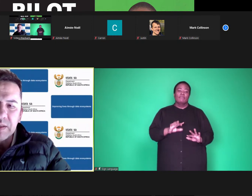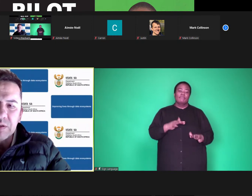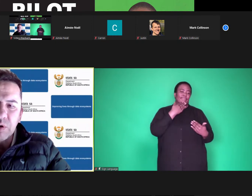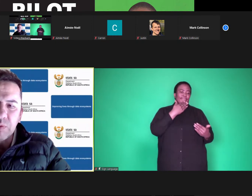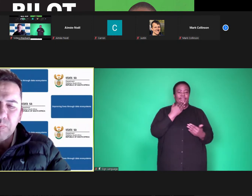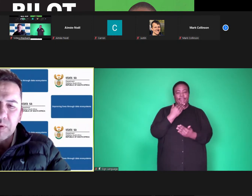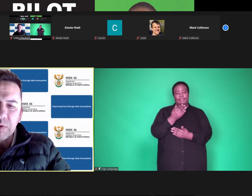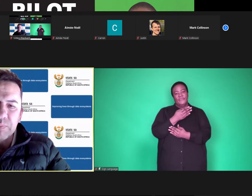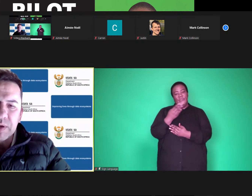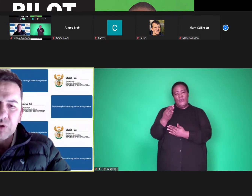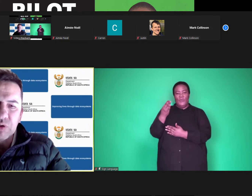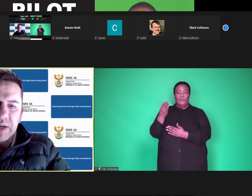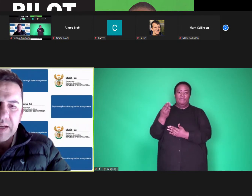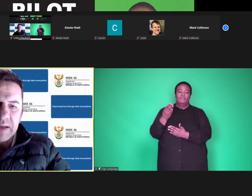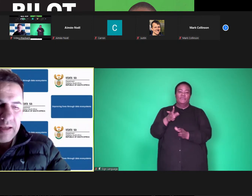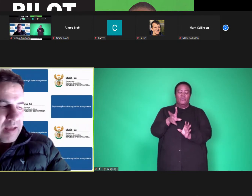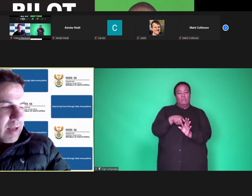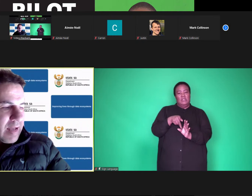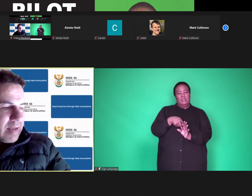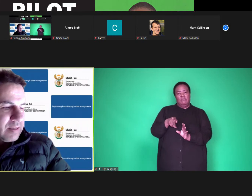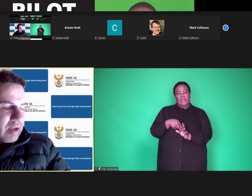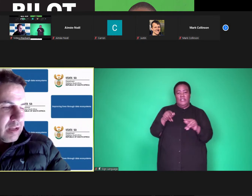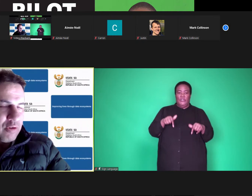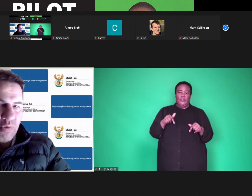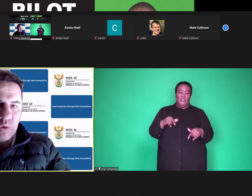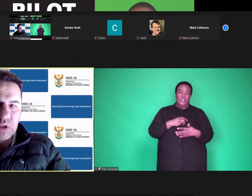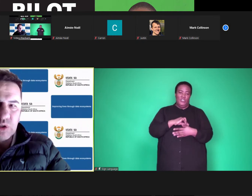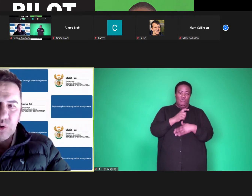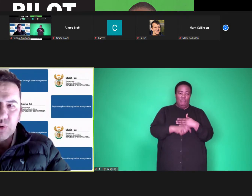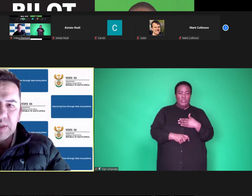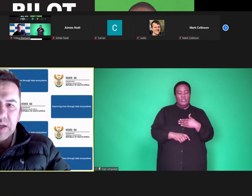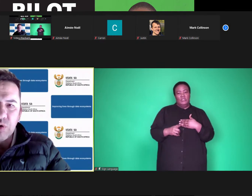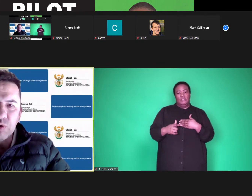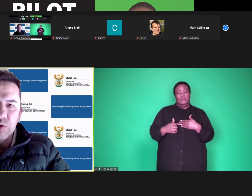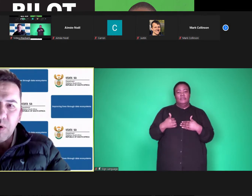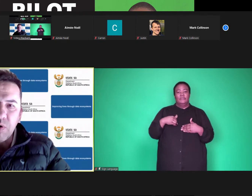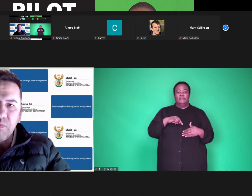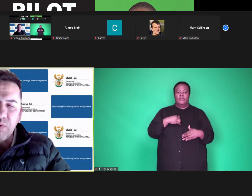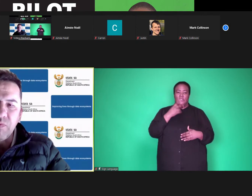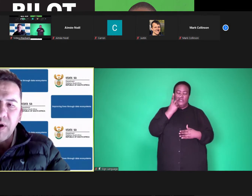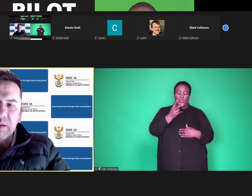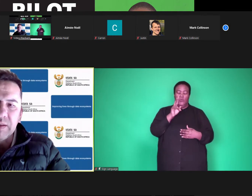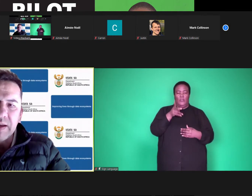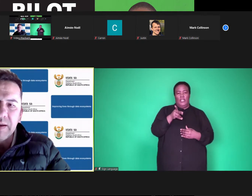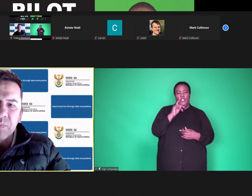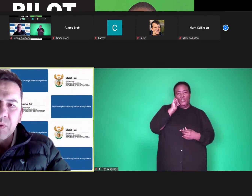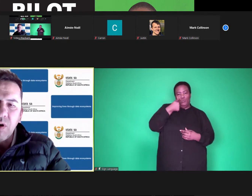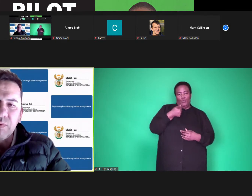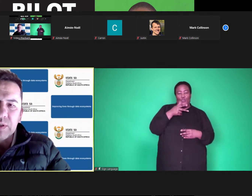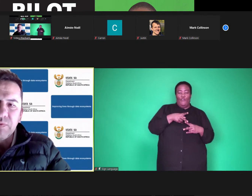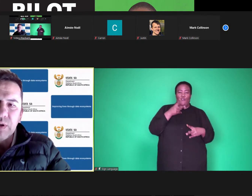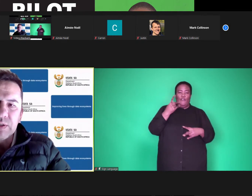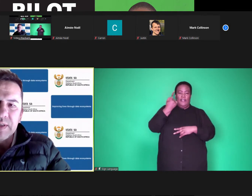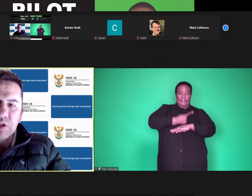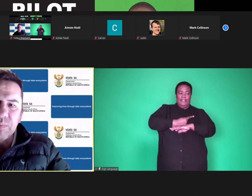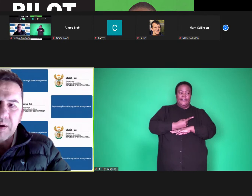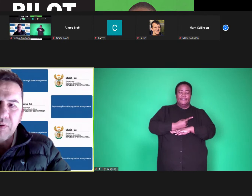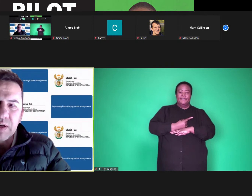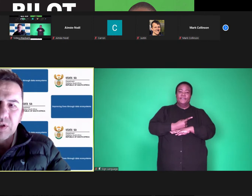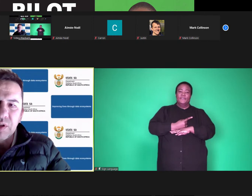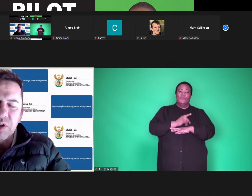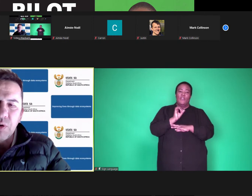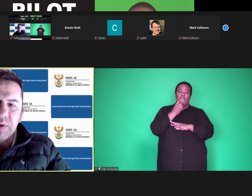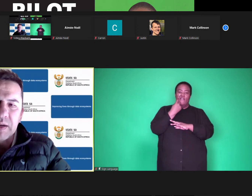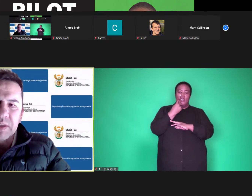for your attendance and participation today. And I look forward to seeing you tomorrow for the final day of this first